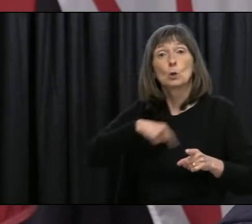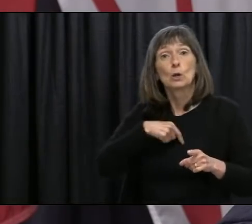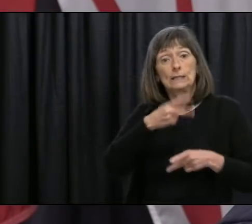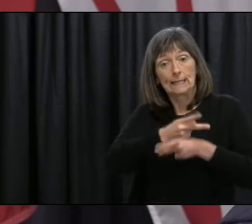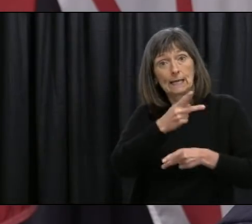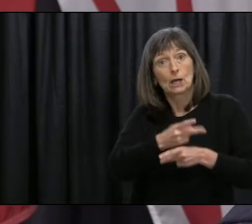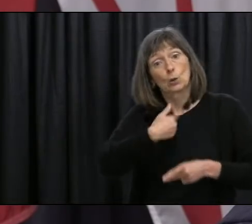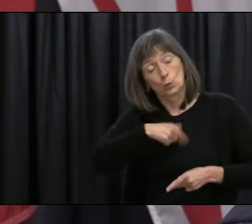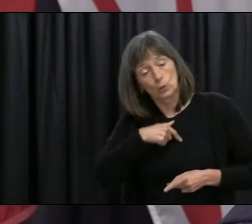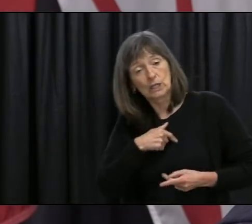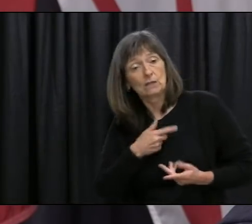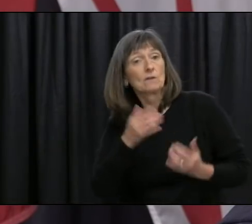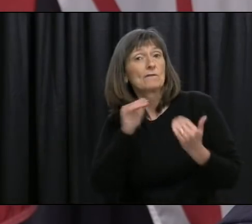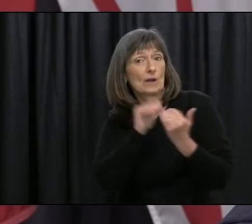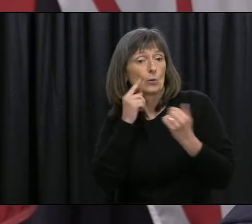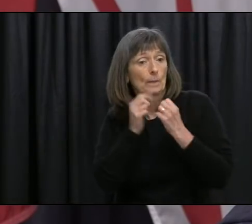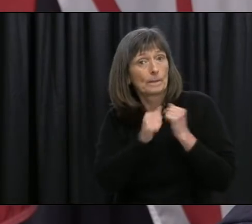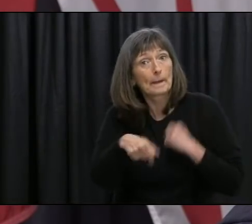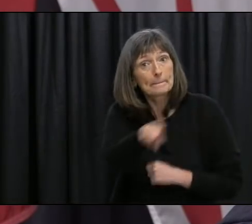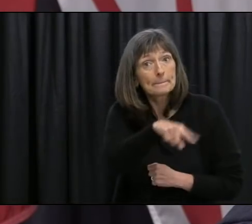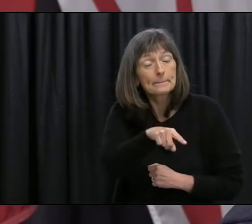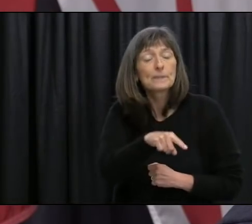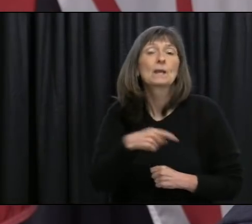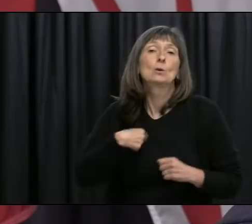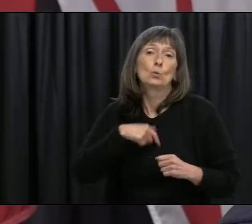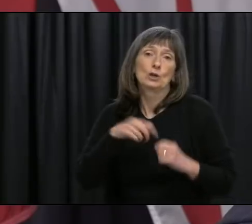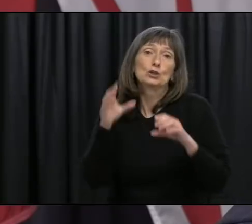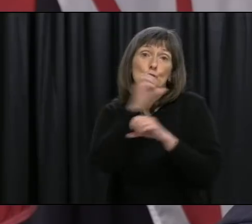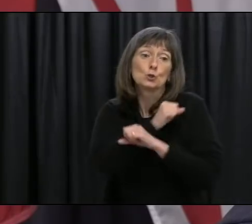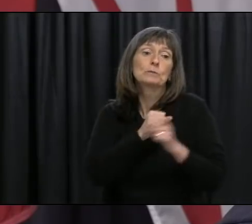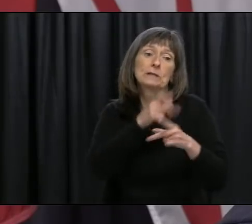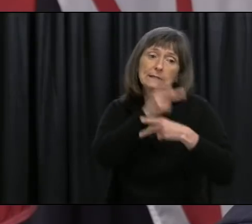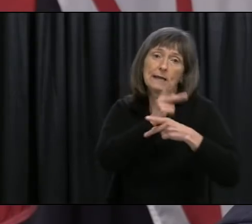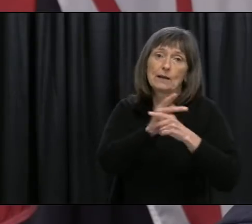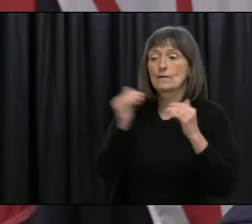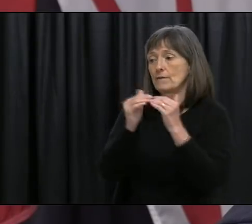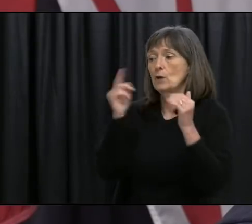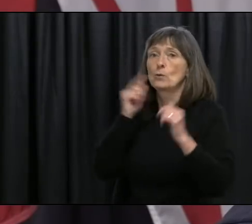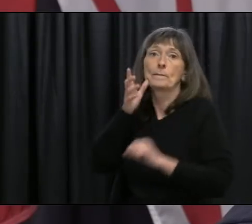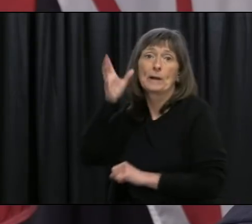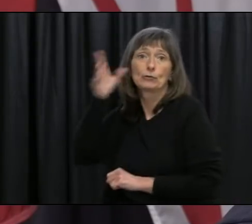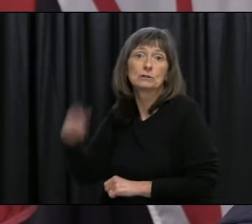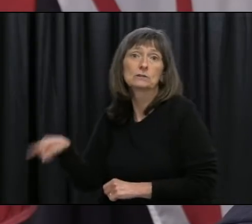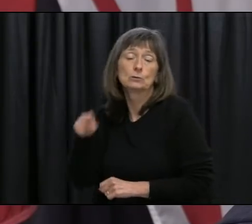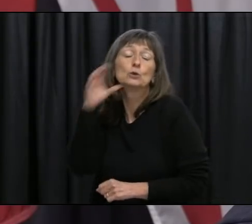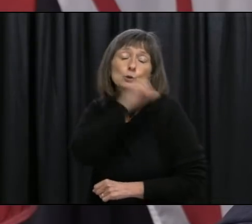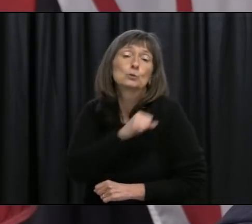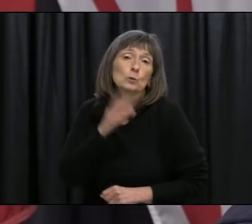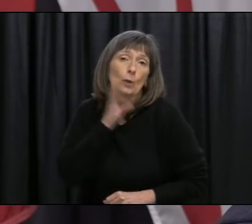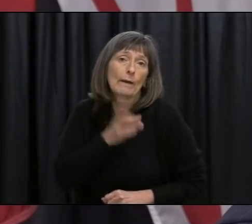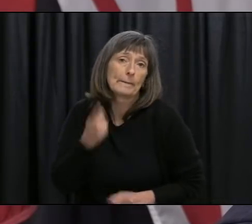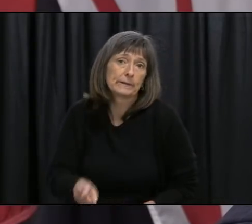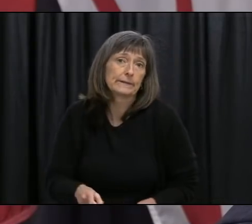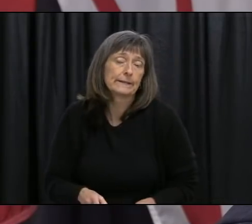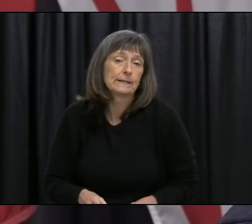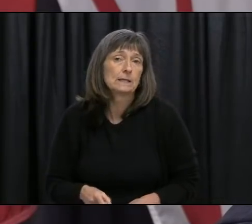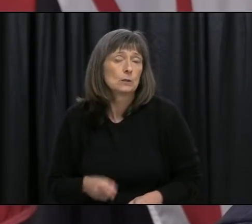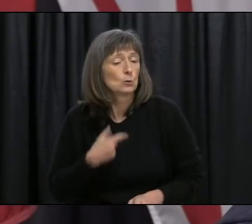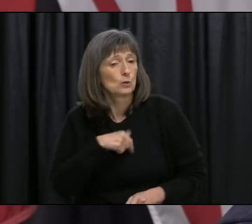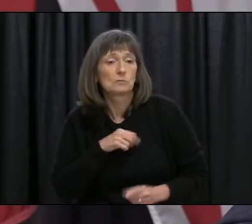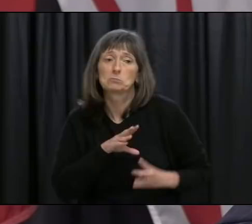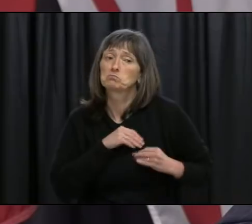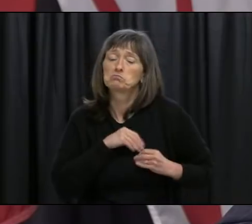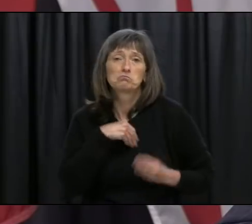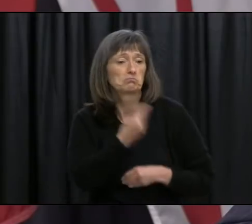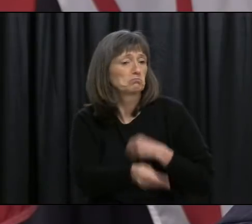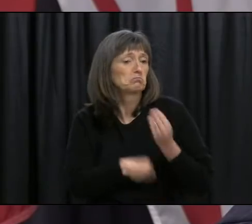families fairly, and if we need to take a look at this, we will. We have treated this sector in our province right now very generously and